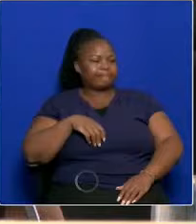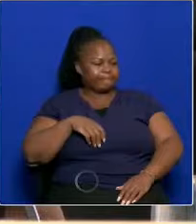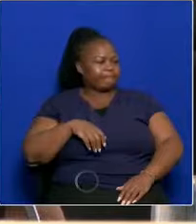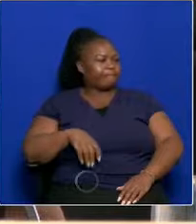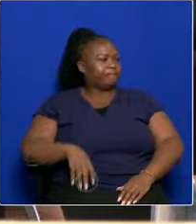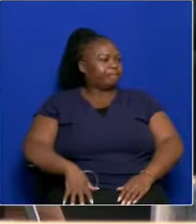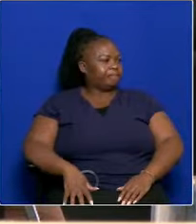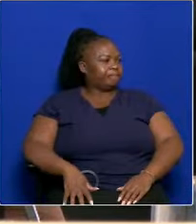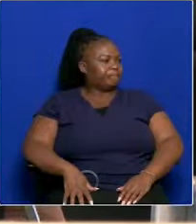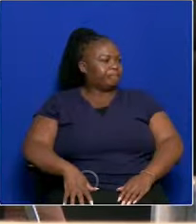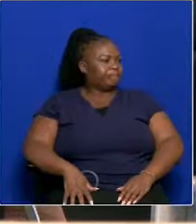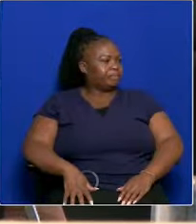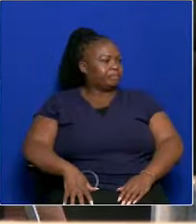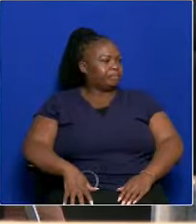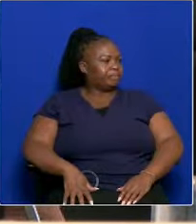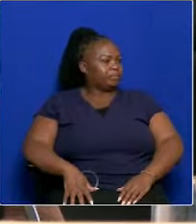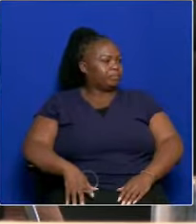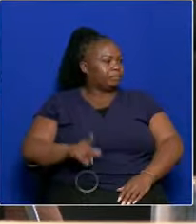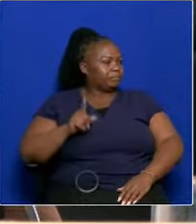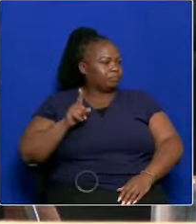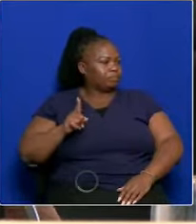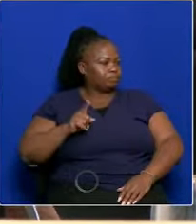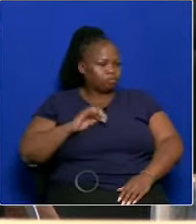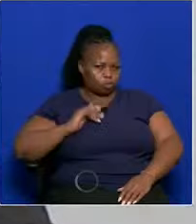to say women know colors.